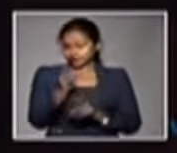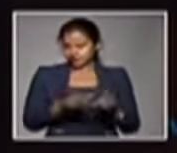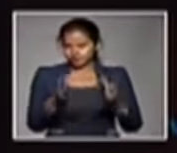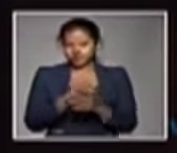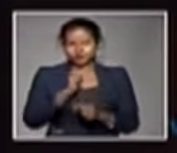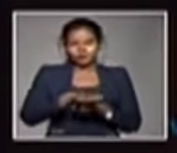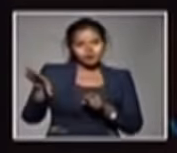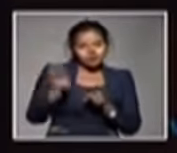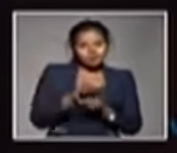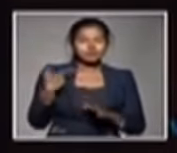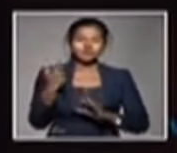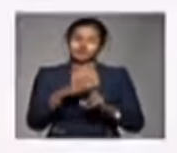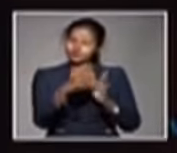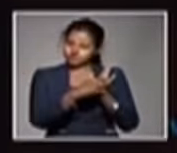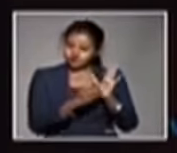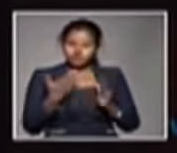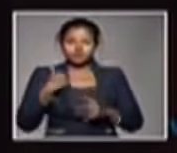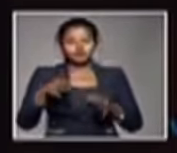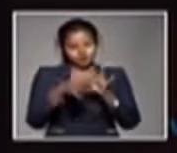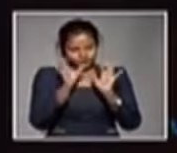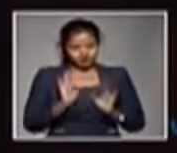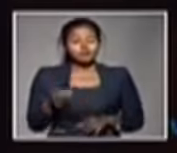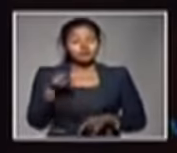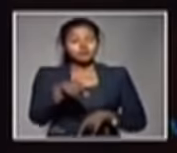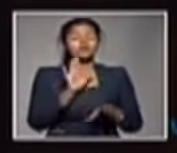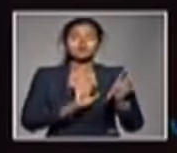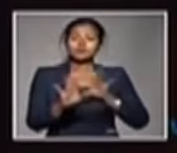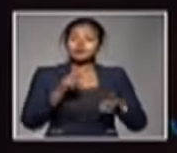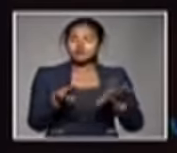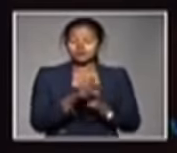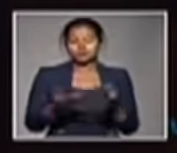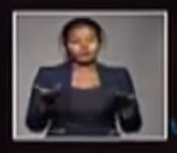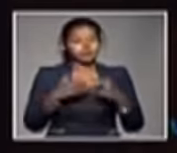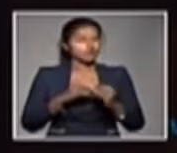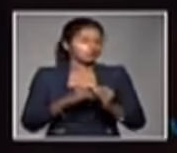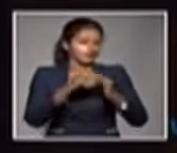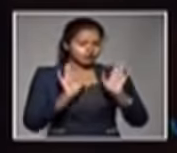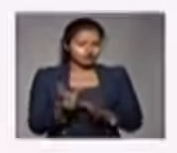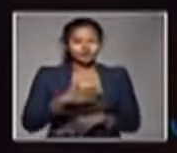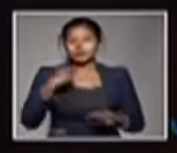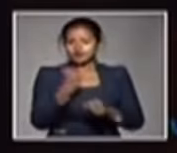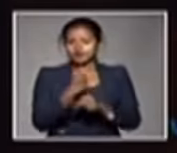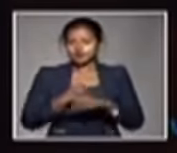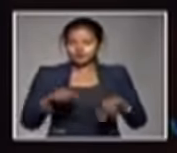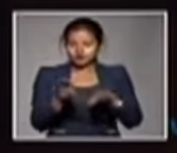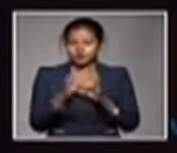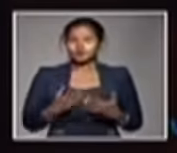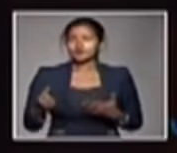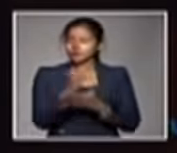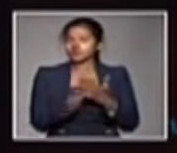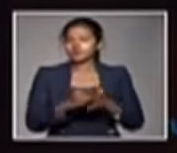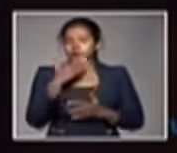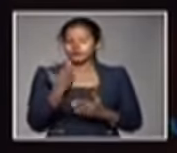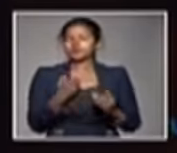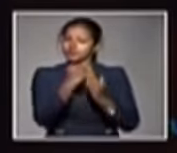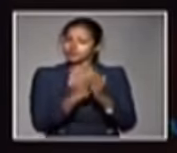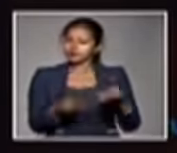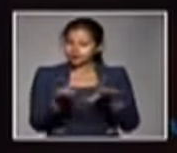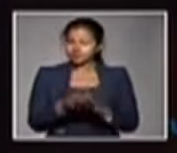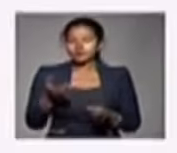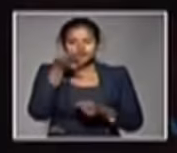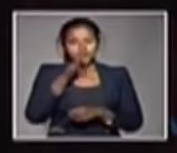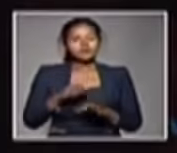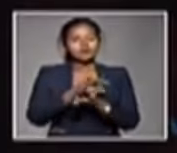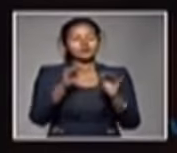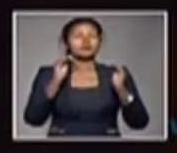various districts. However, that situation has not aggravated. As the government, we have taken all possible steps to curb the spread of the